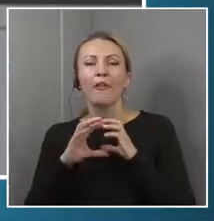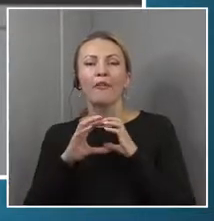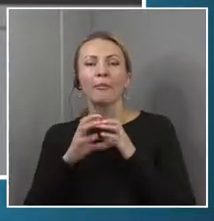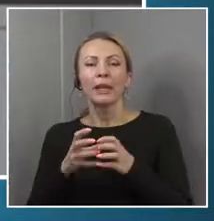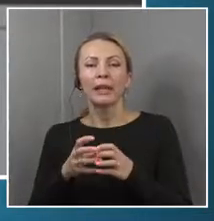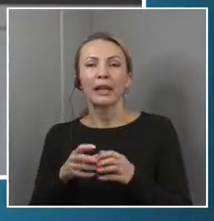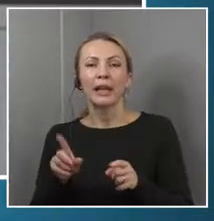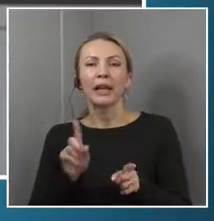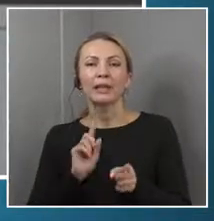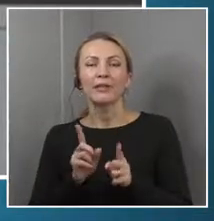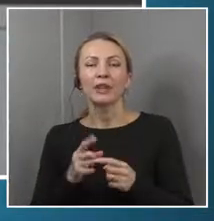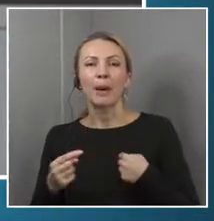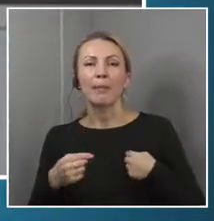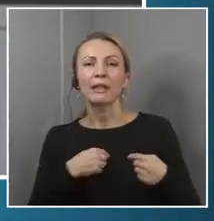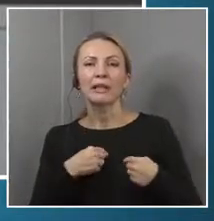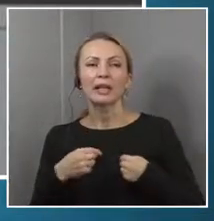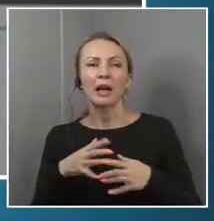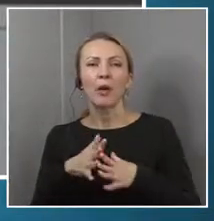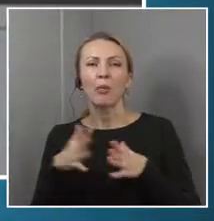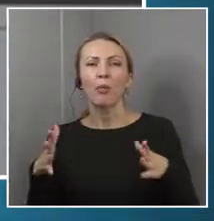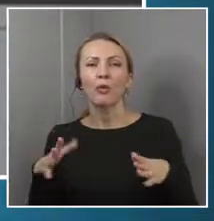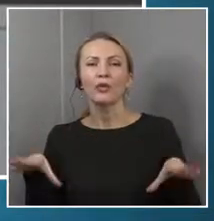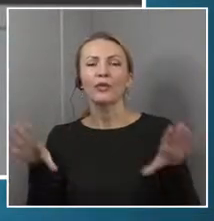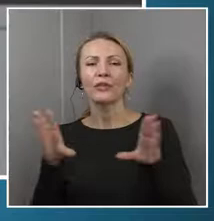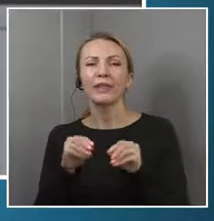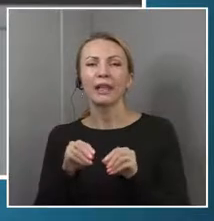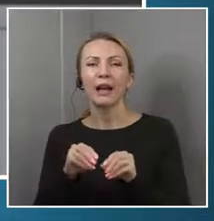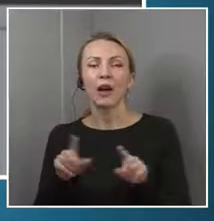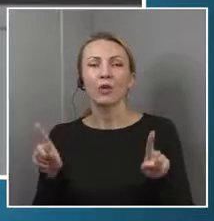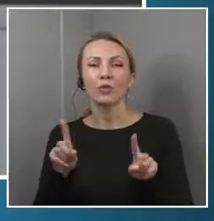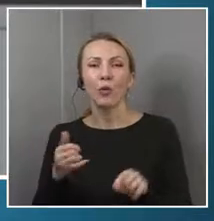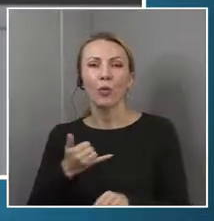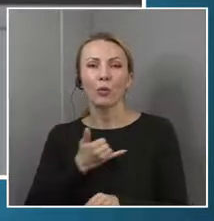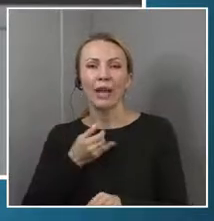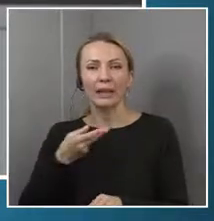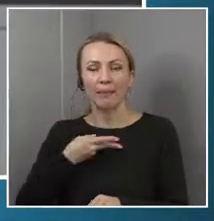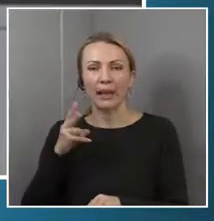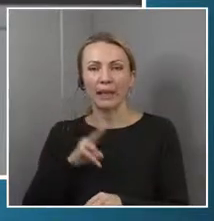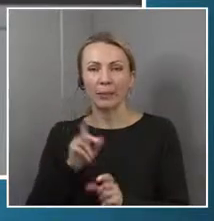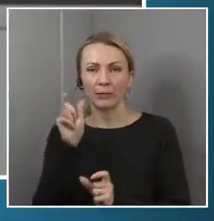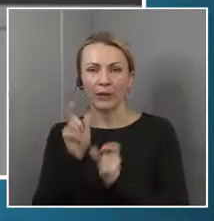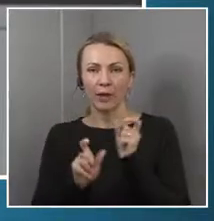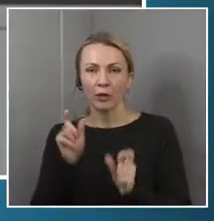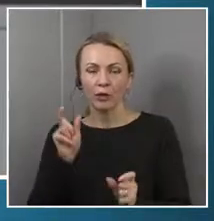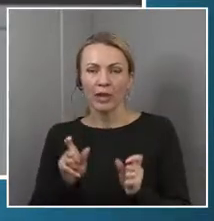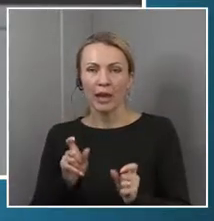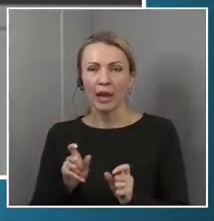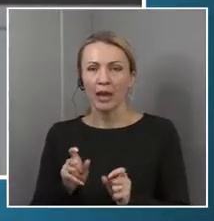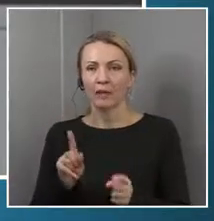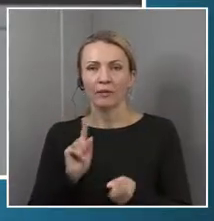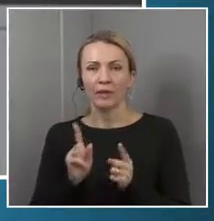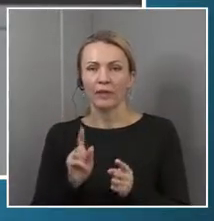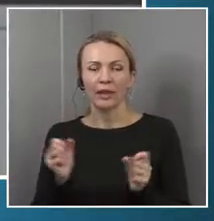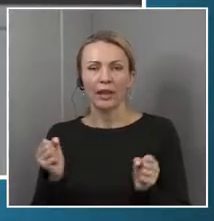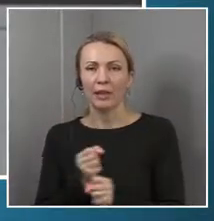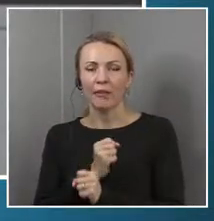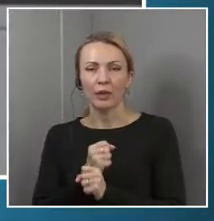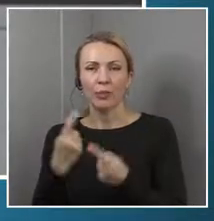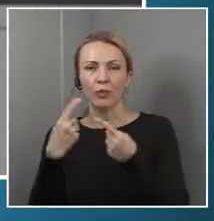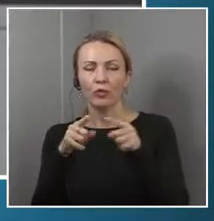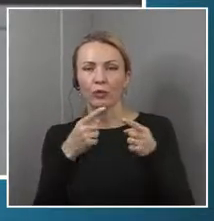is the country that suffered most in the 20th century. There are no other countries